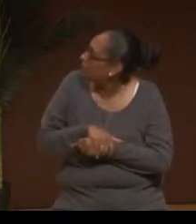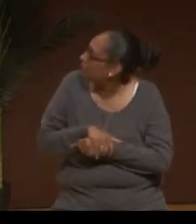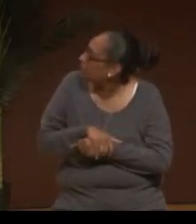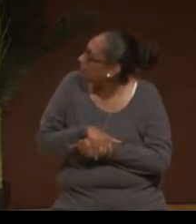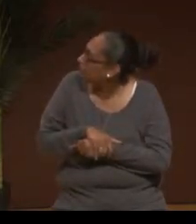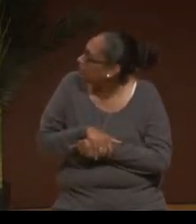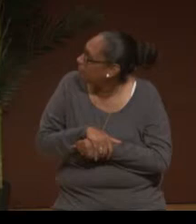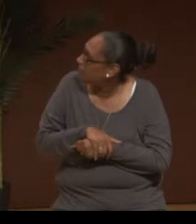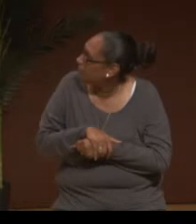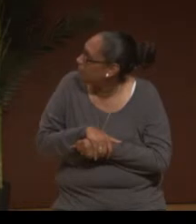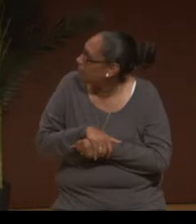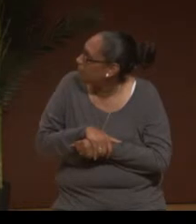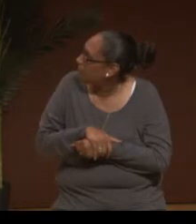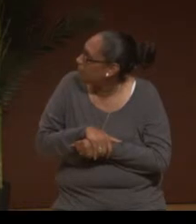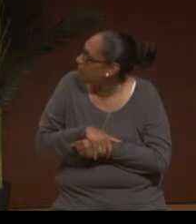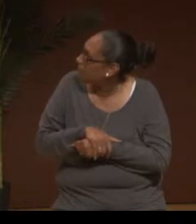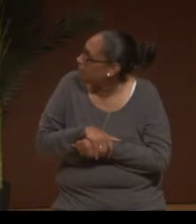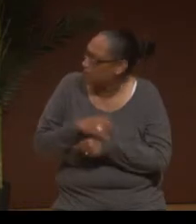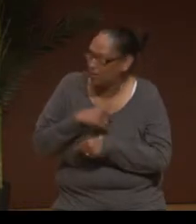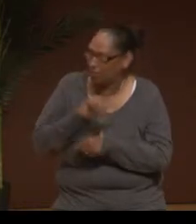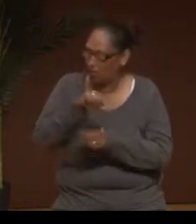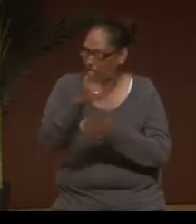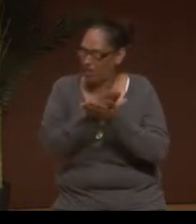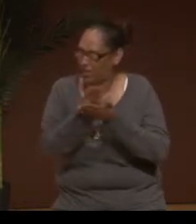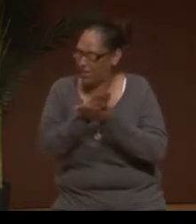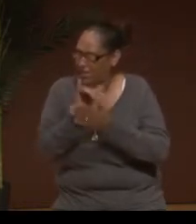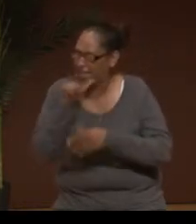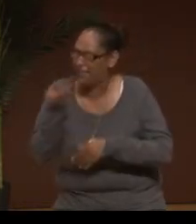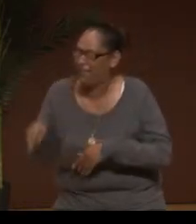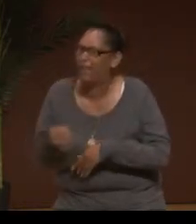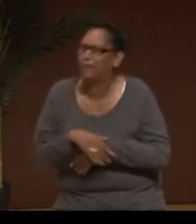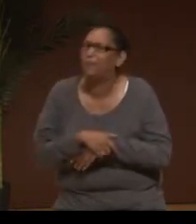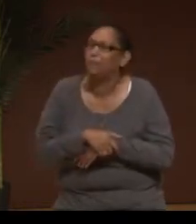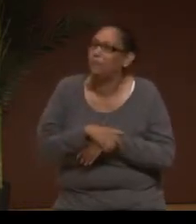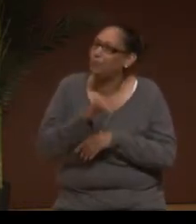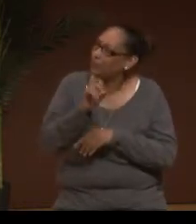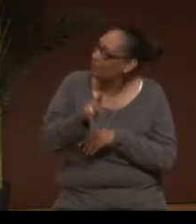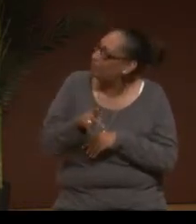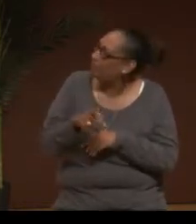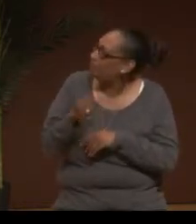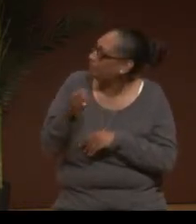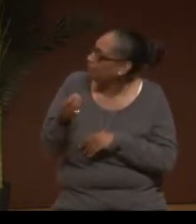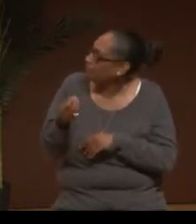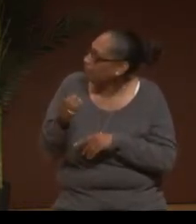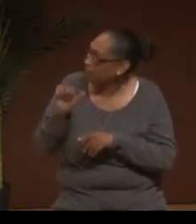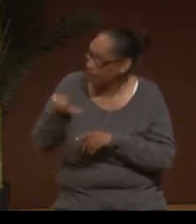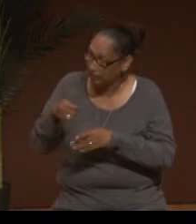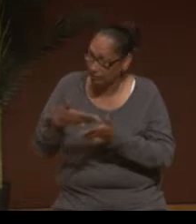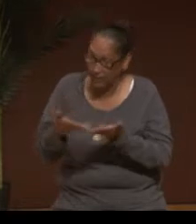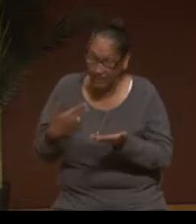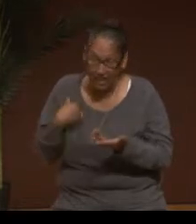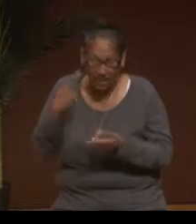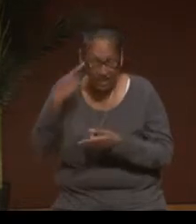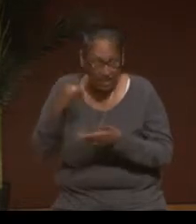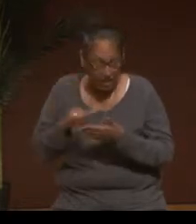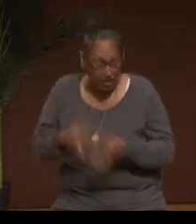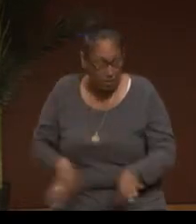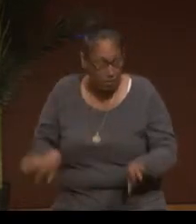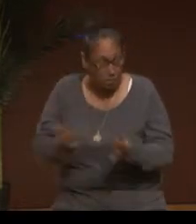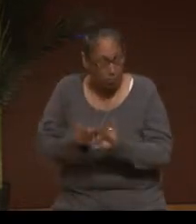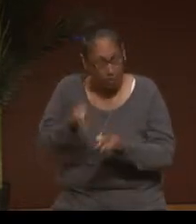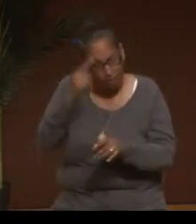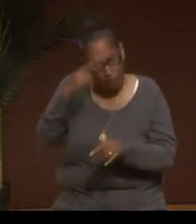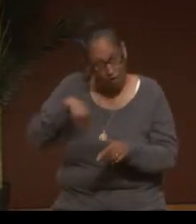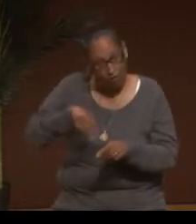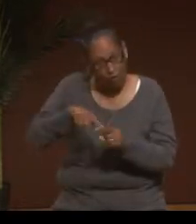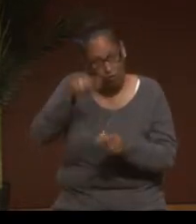Apparently, my other slide is not there. Okay. So another thing that I think it's important for us to remember